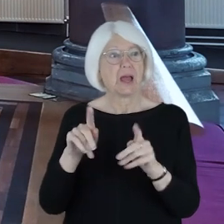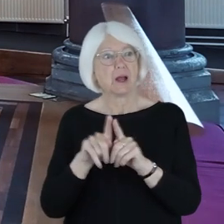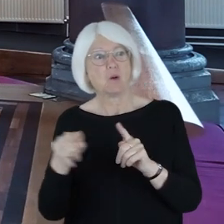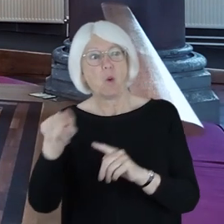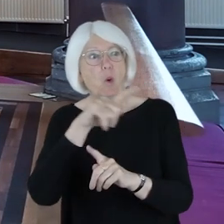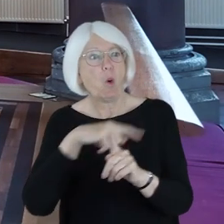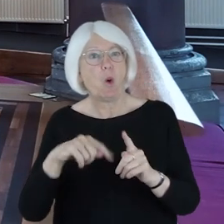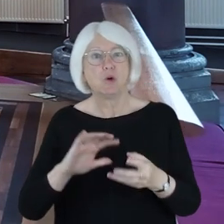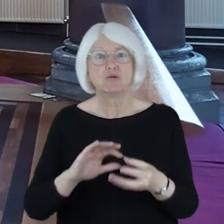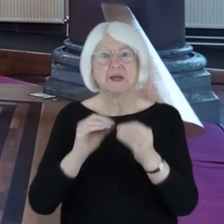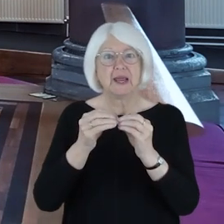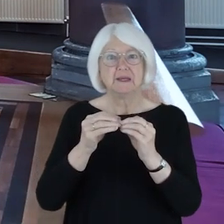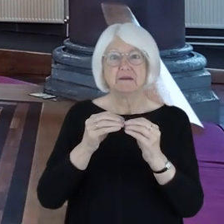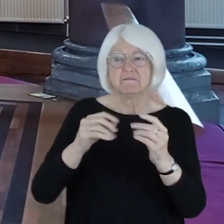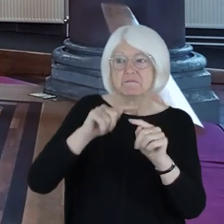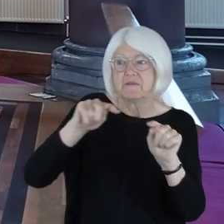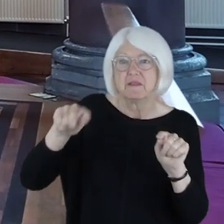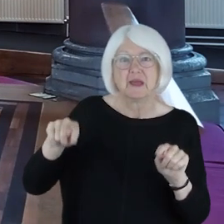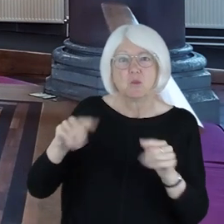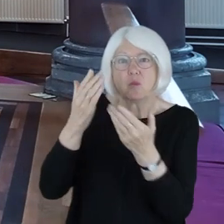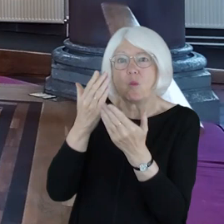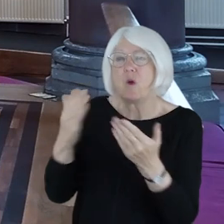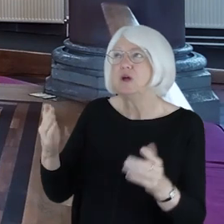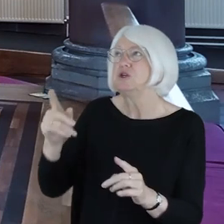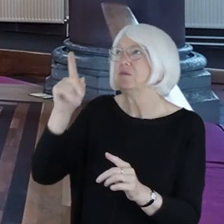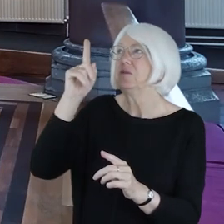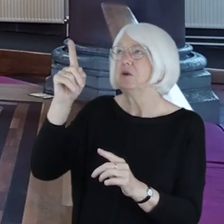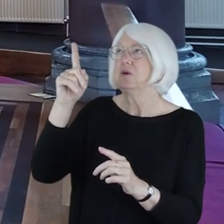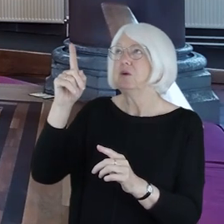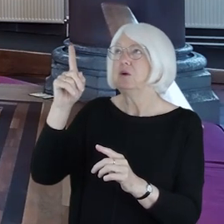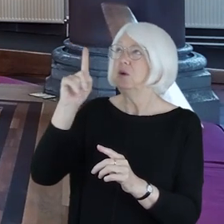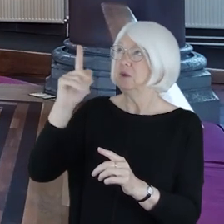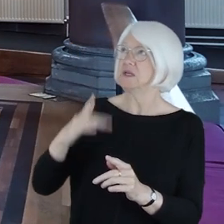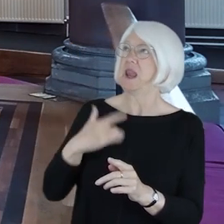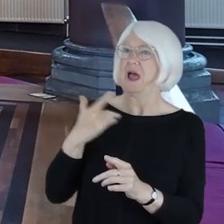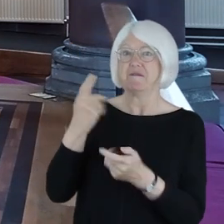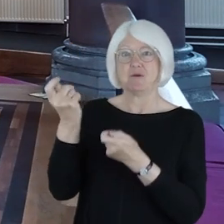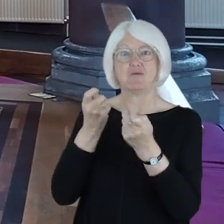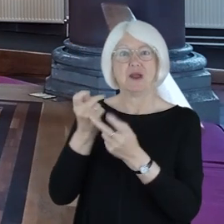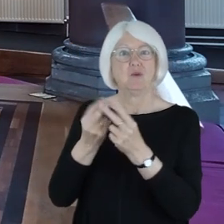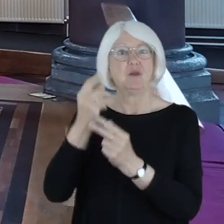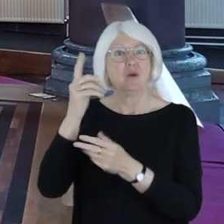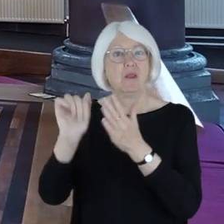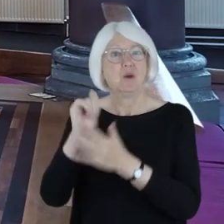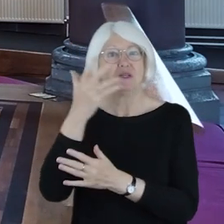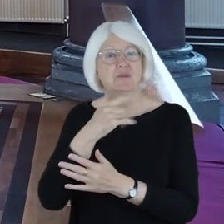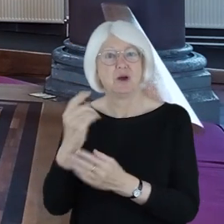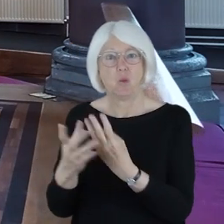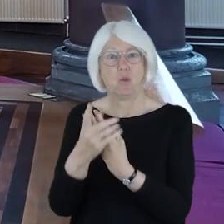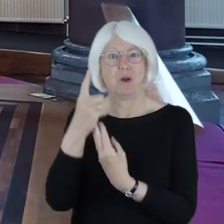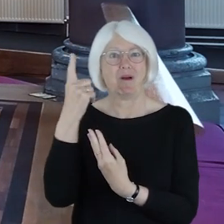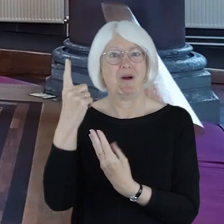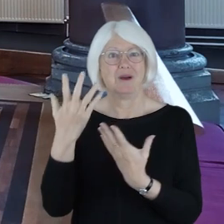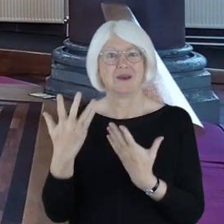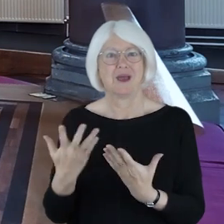created order to worship at his feet, who is alive and reigns with you in the unity of the Holy Spirit, one